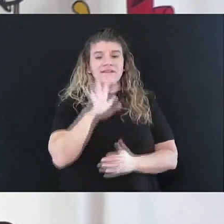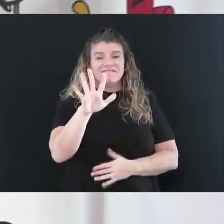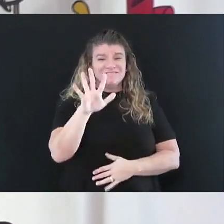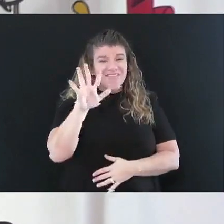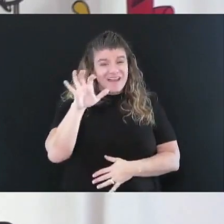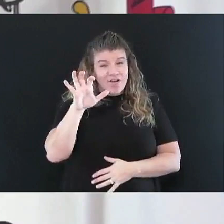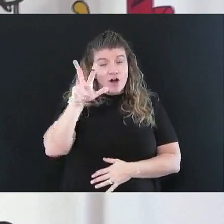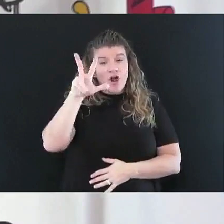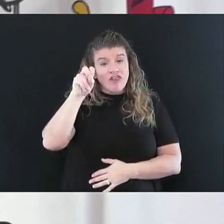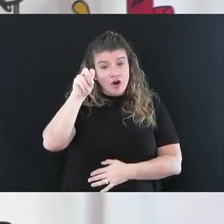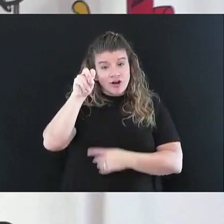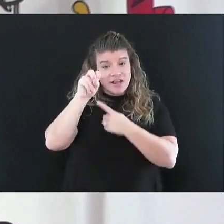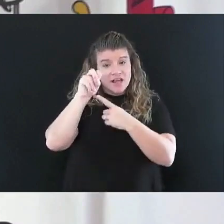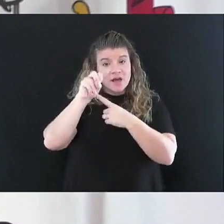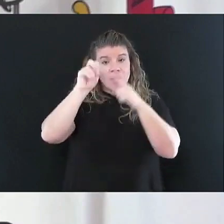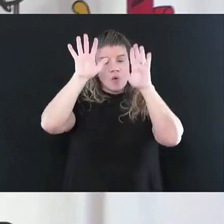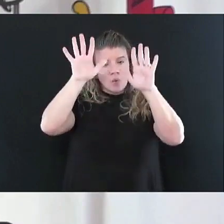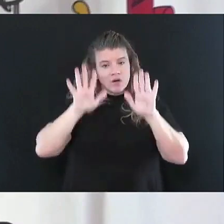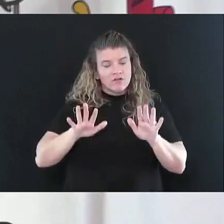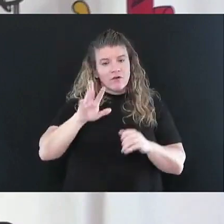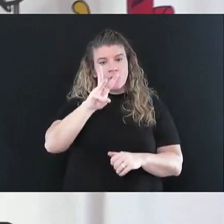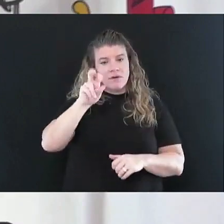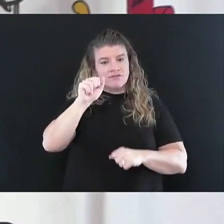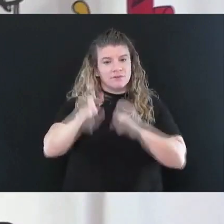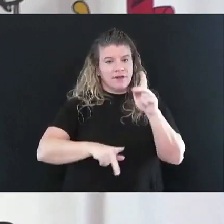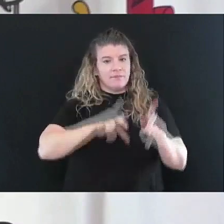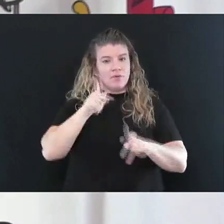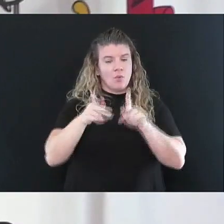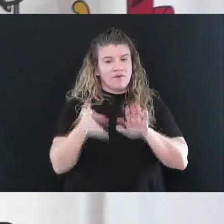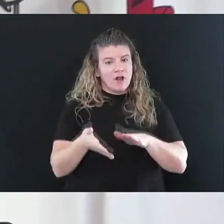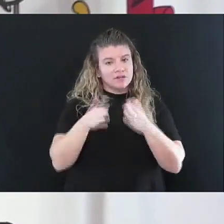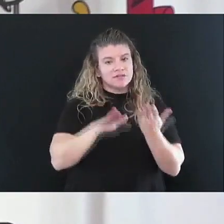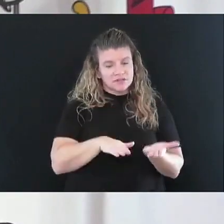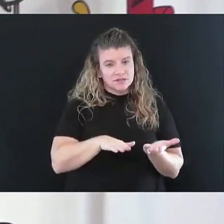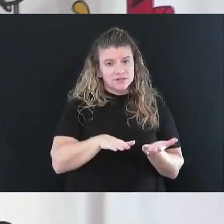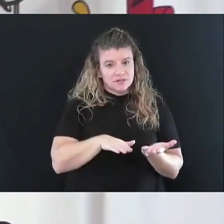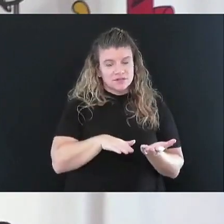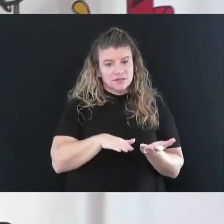530 great West Virginians now that we've lost, and